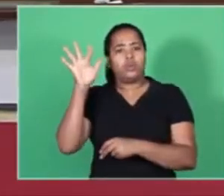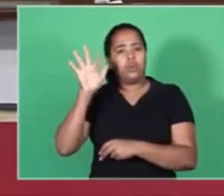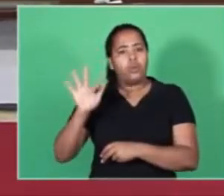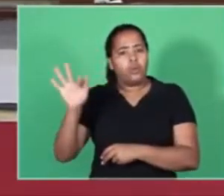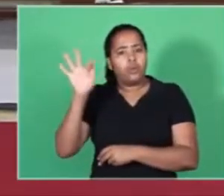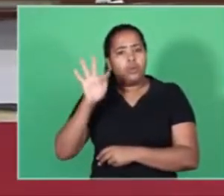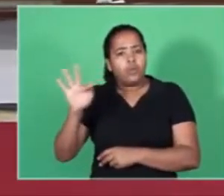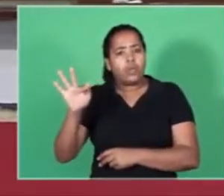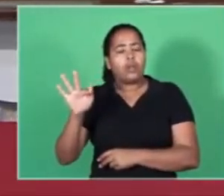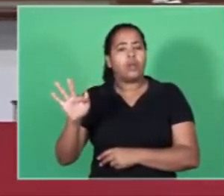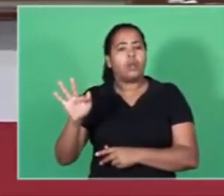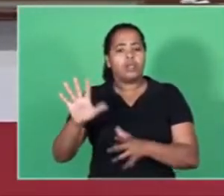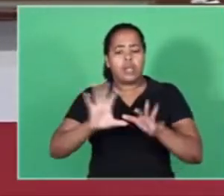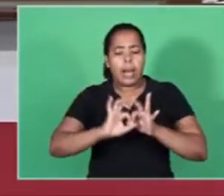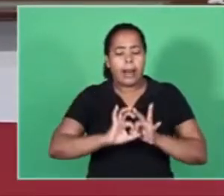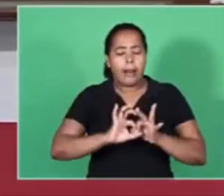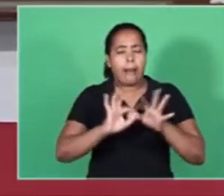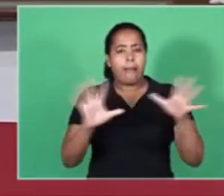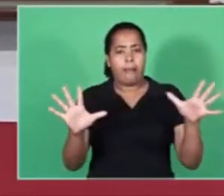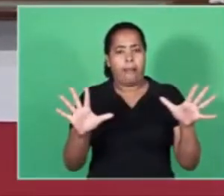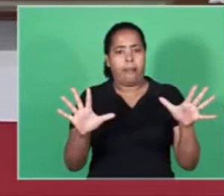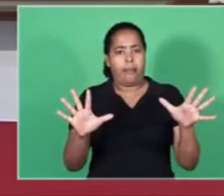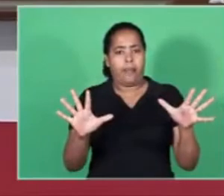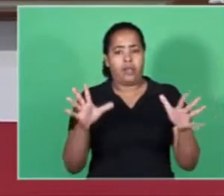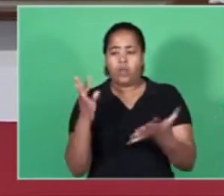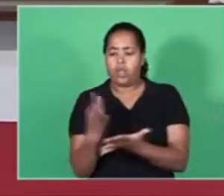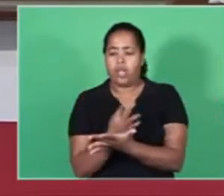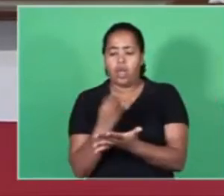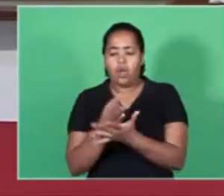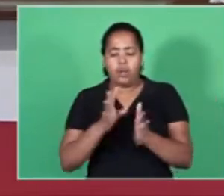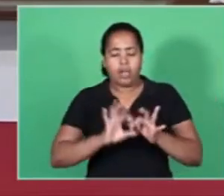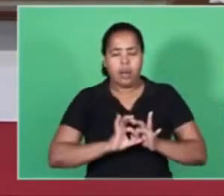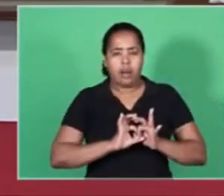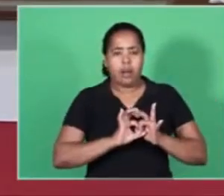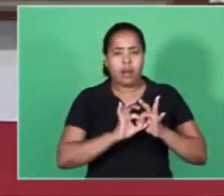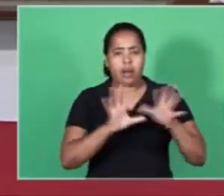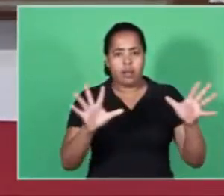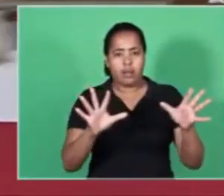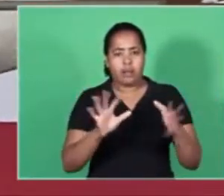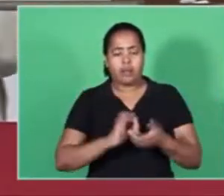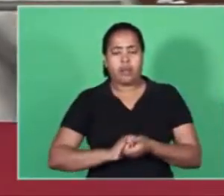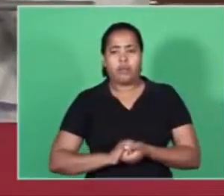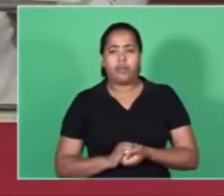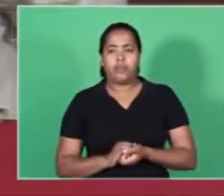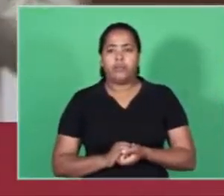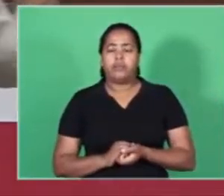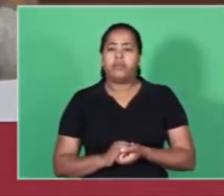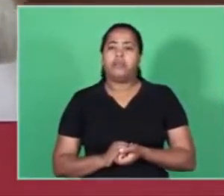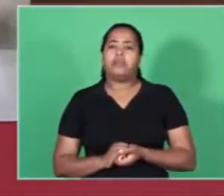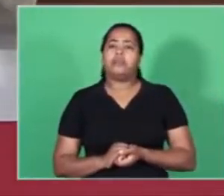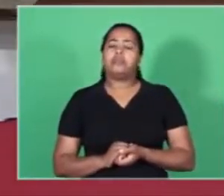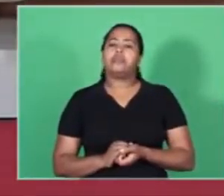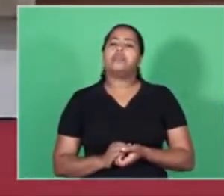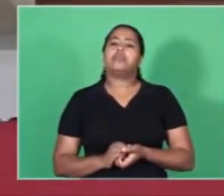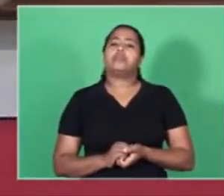called theologians. They were liberal theologians. So concluding,